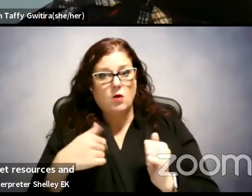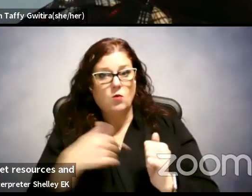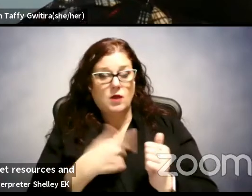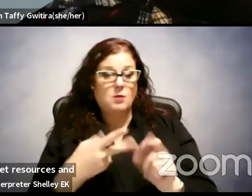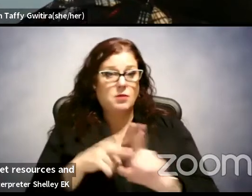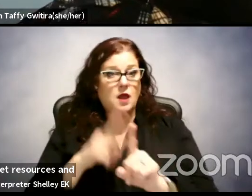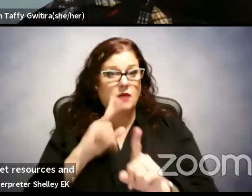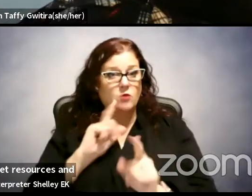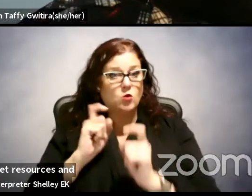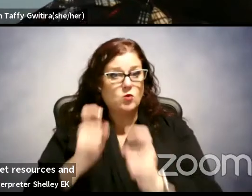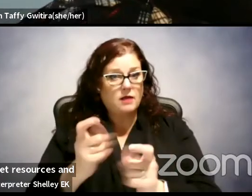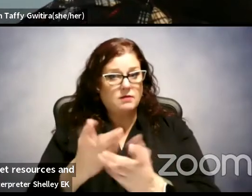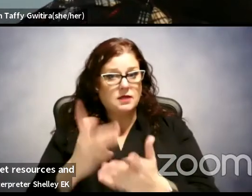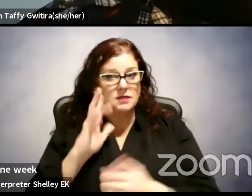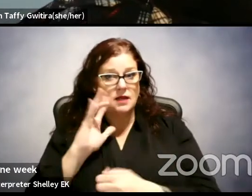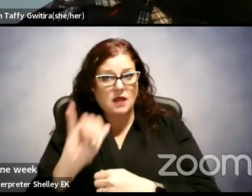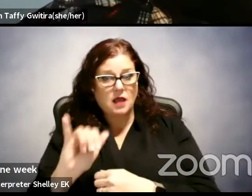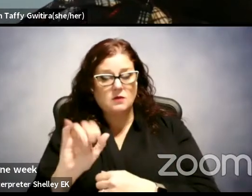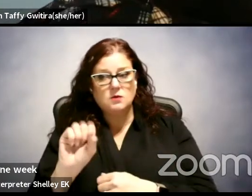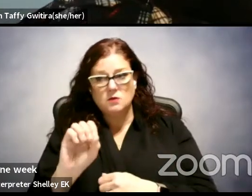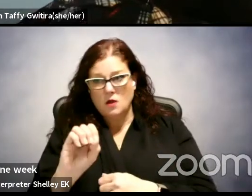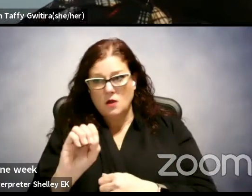for grants and stuff like that. So,